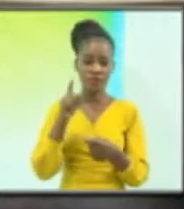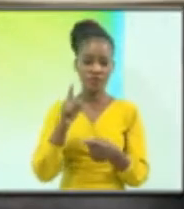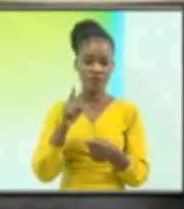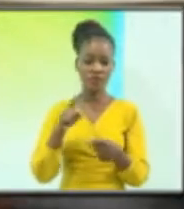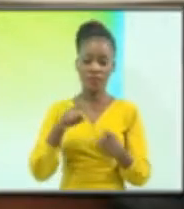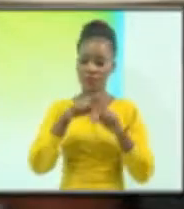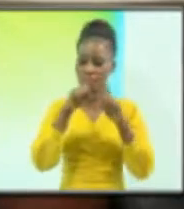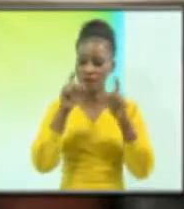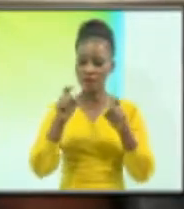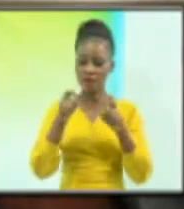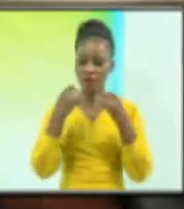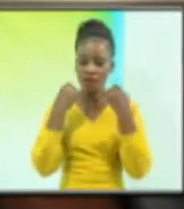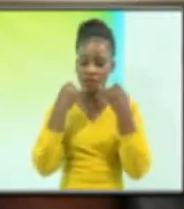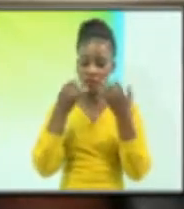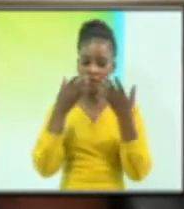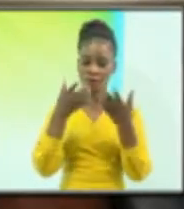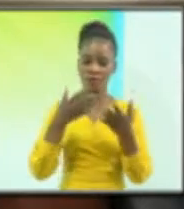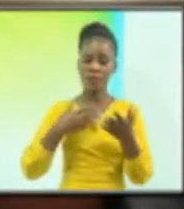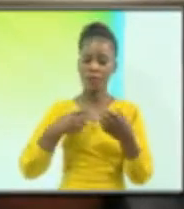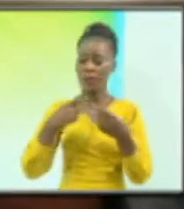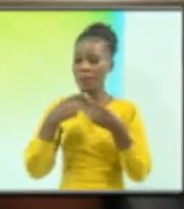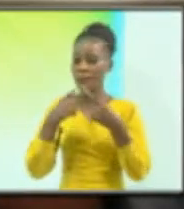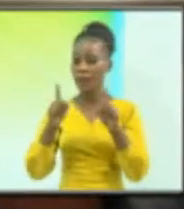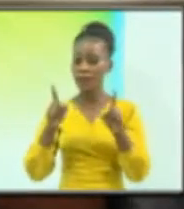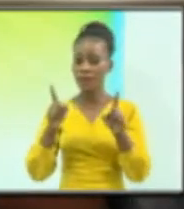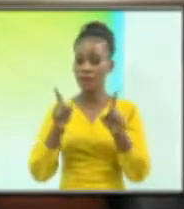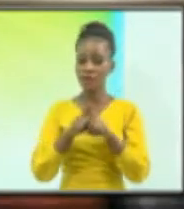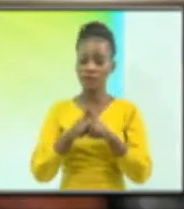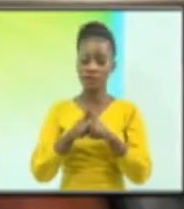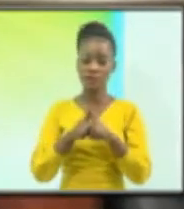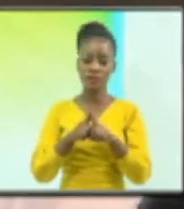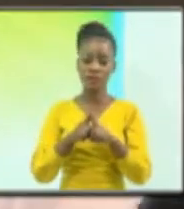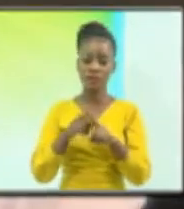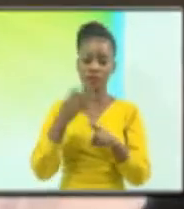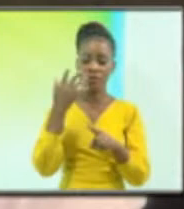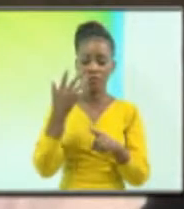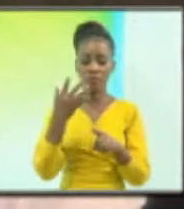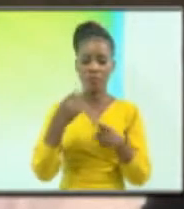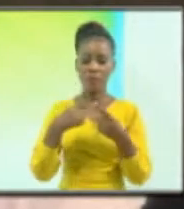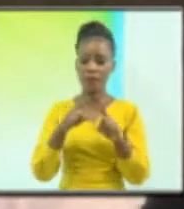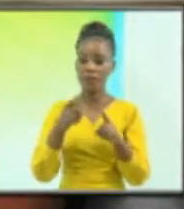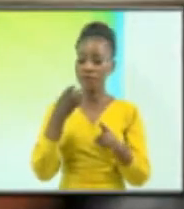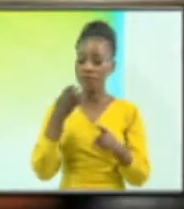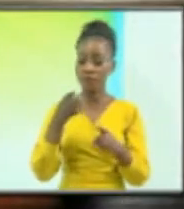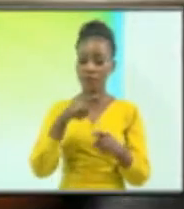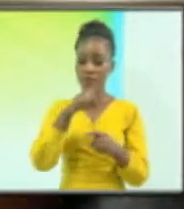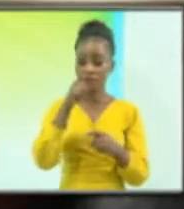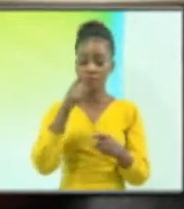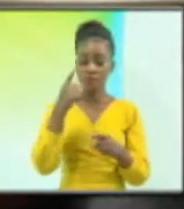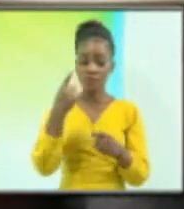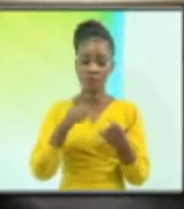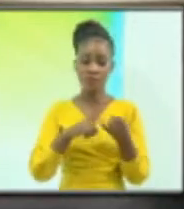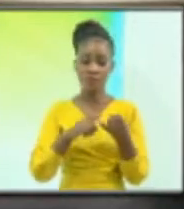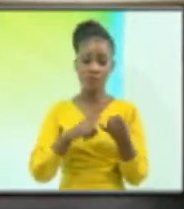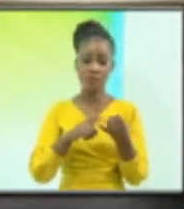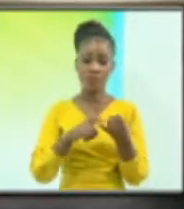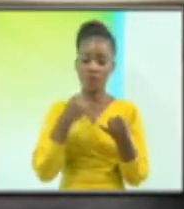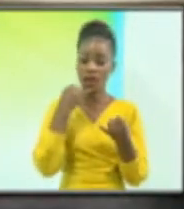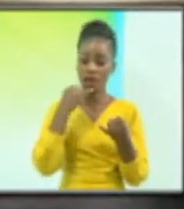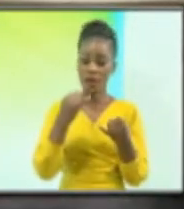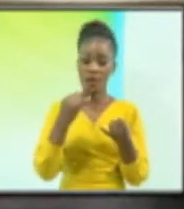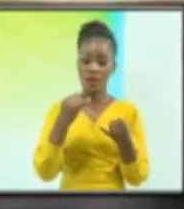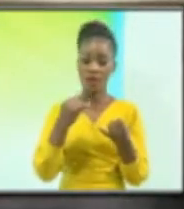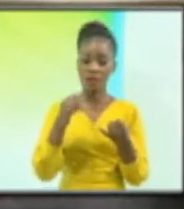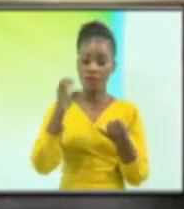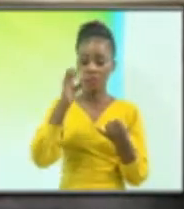of passports. We have different, actually about 5 types of passports. What are these? The first one is what we refer to as